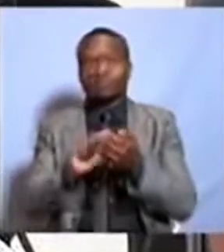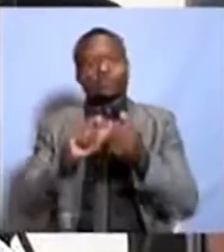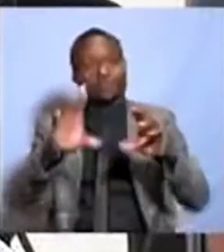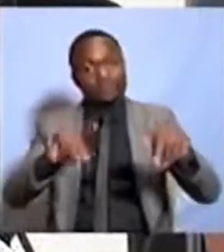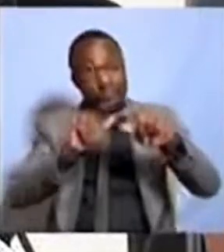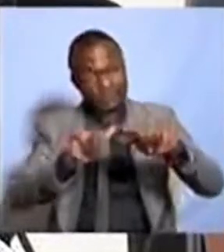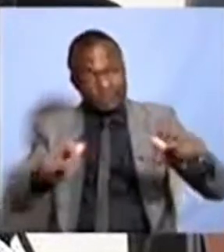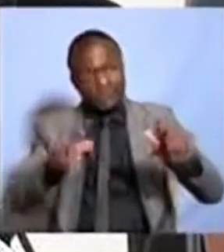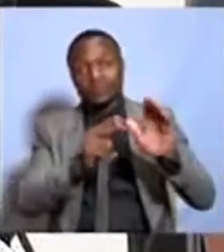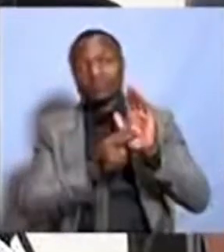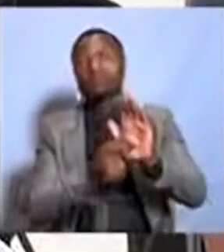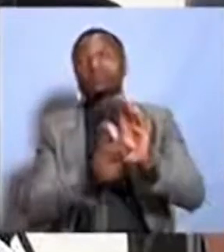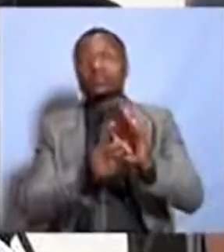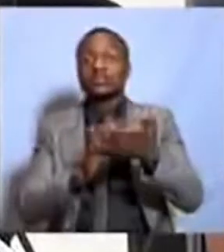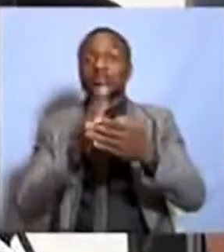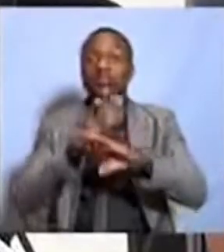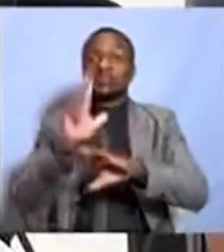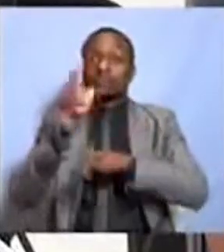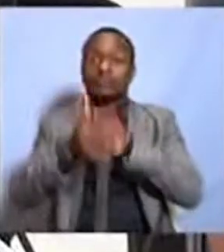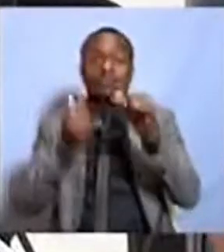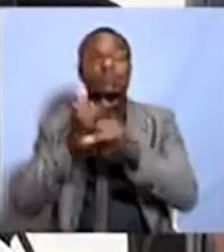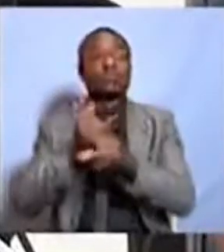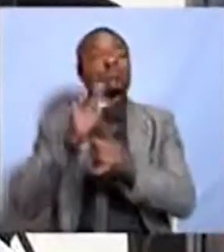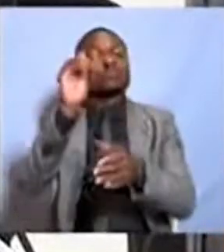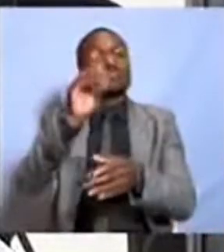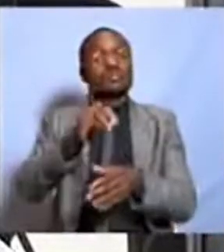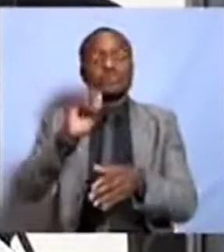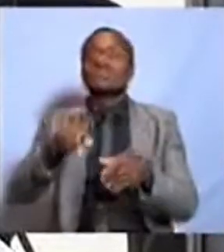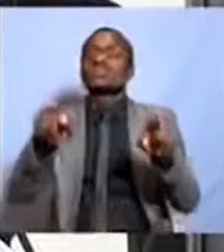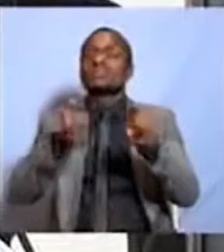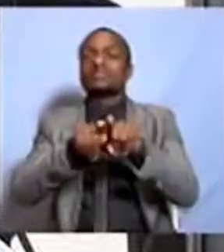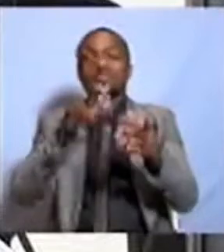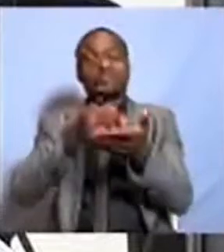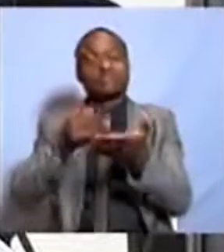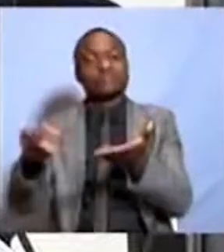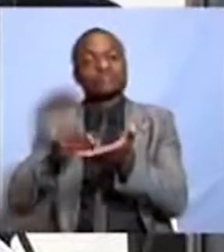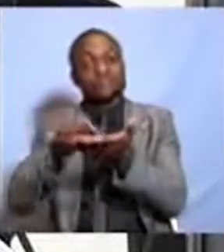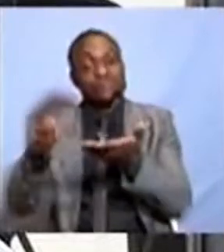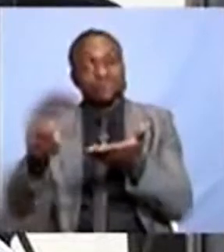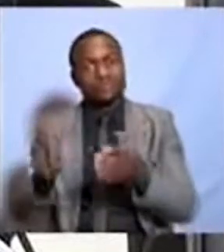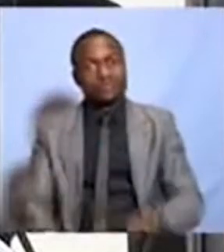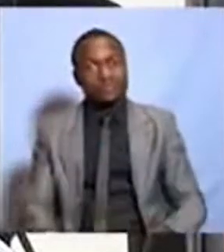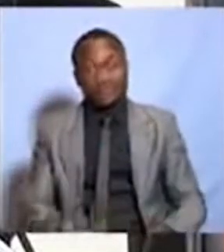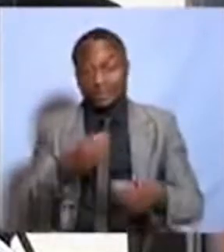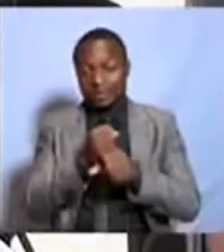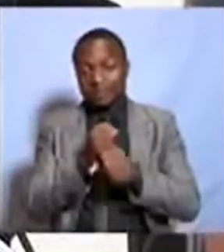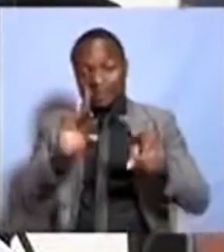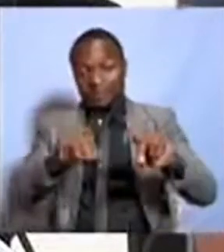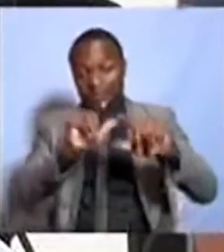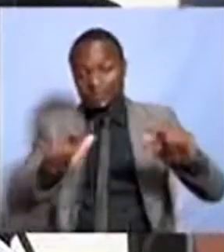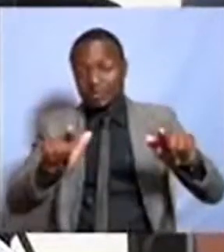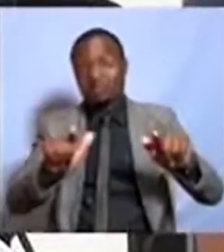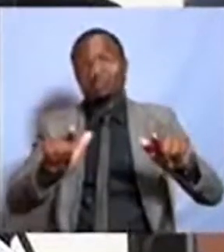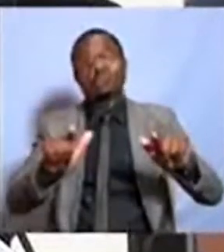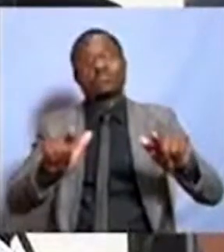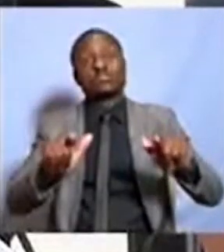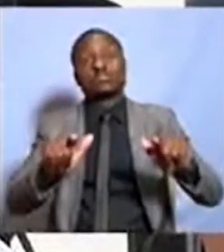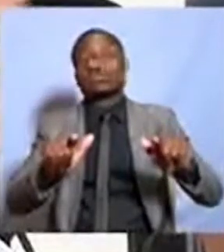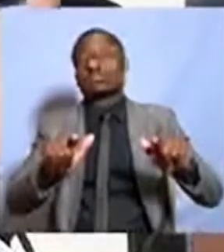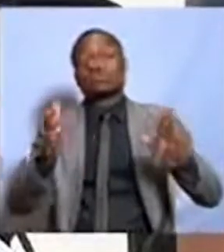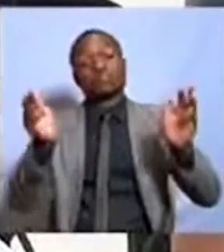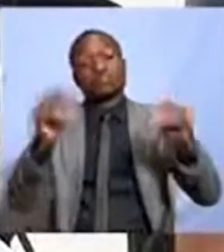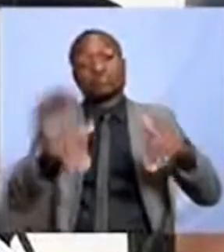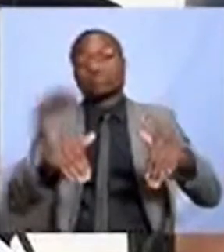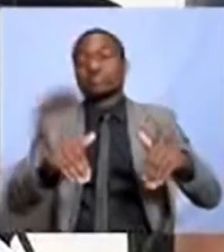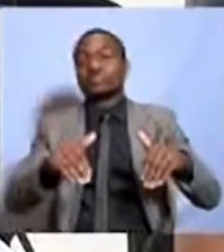has proven that even after 3 years of putting the same maize, the same fertilizer, it makes the land derelict. So of course we're promoting to a